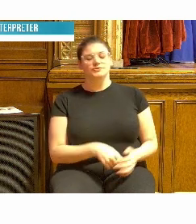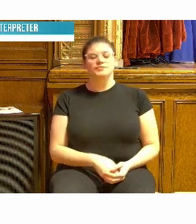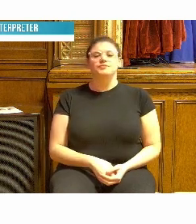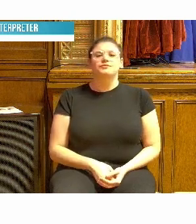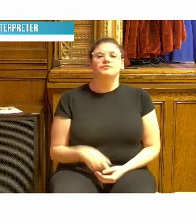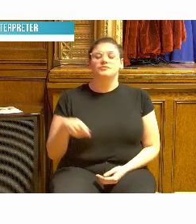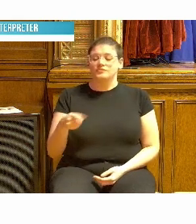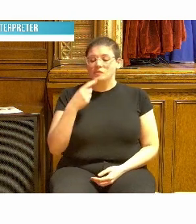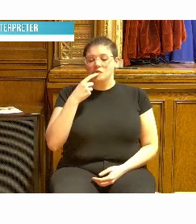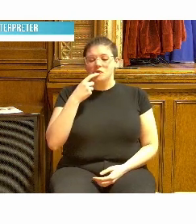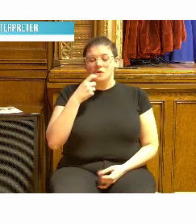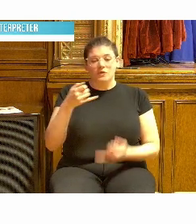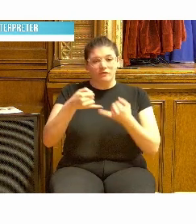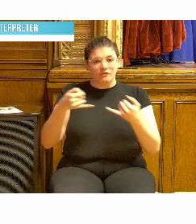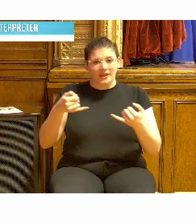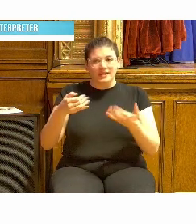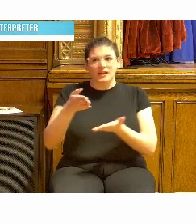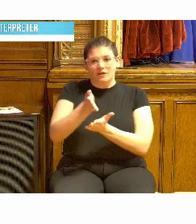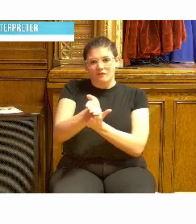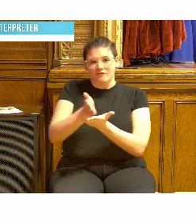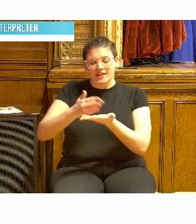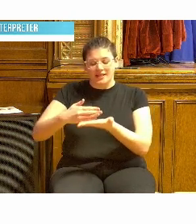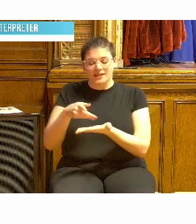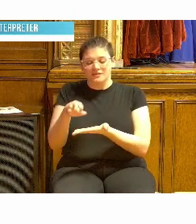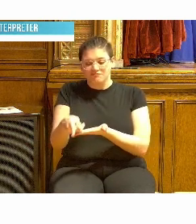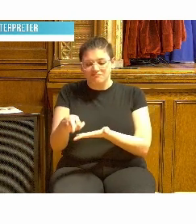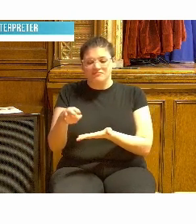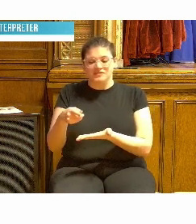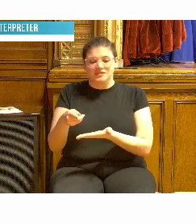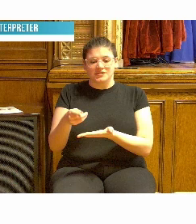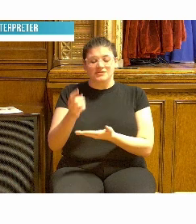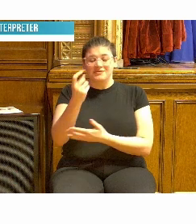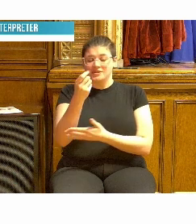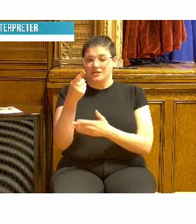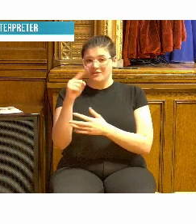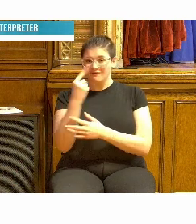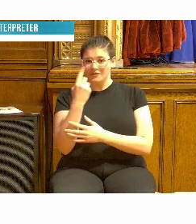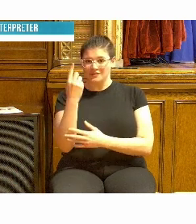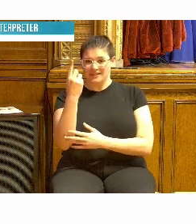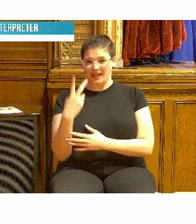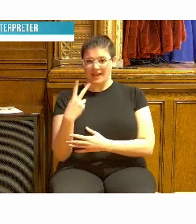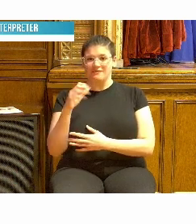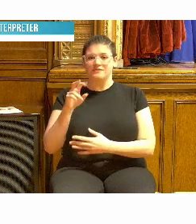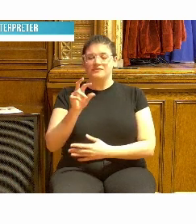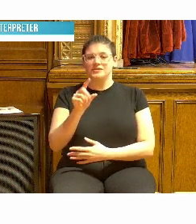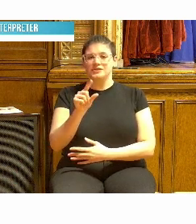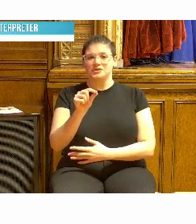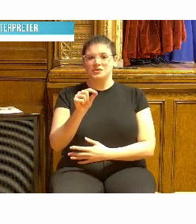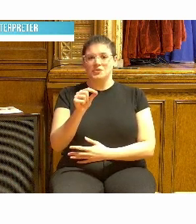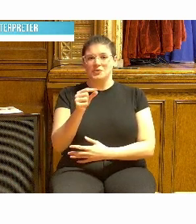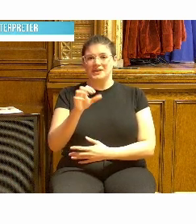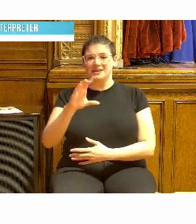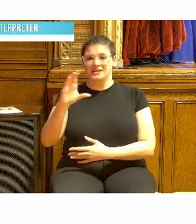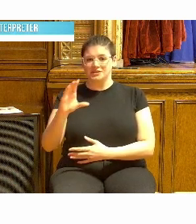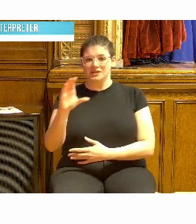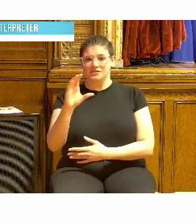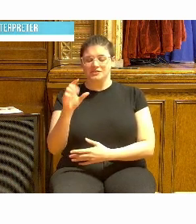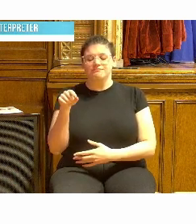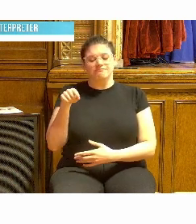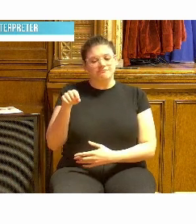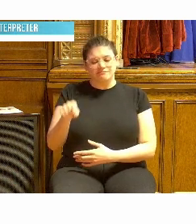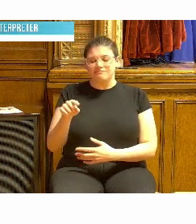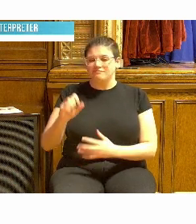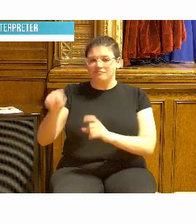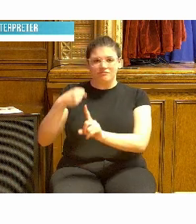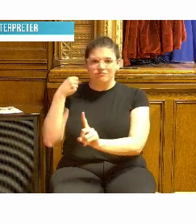of disinvestment in non-white neighborhoods throughout the first half of the 20th century that had the effect one would expect: physical deterioration,